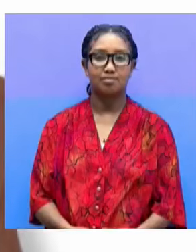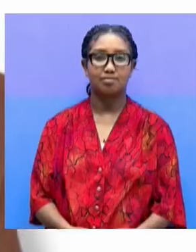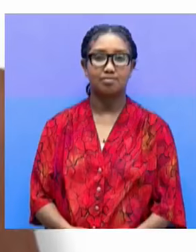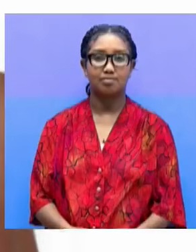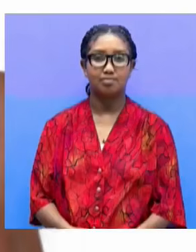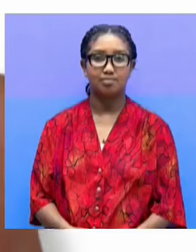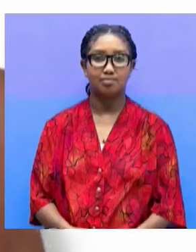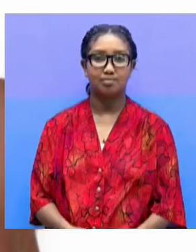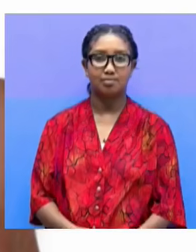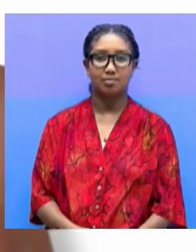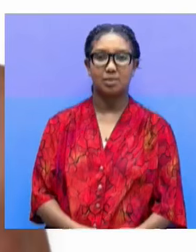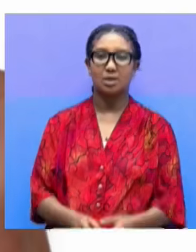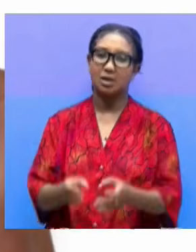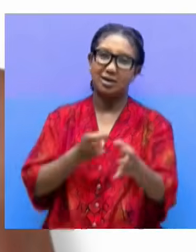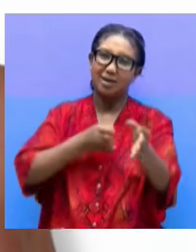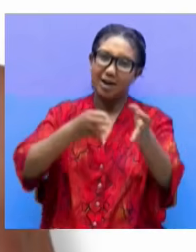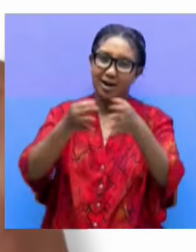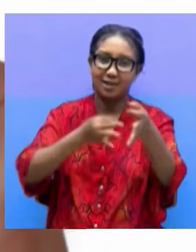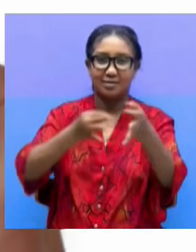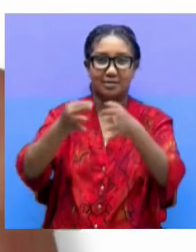narrate